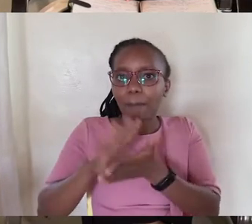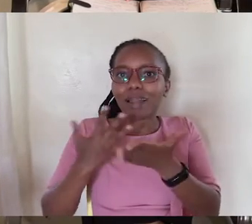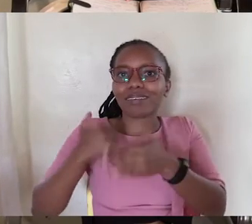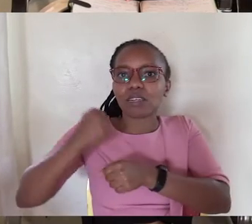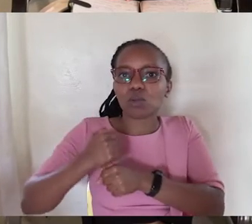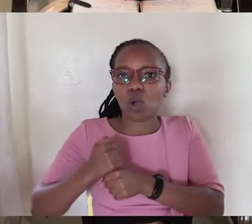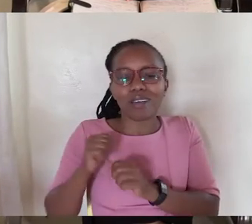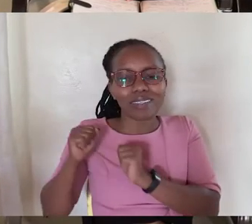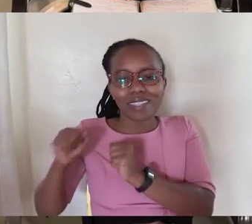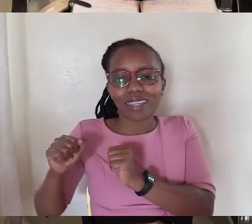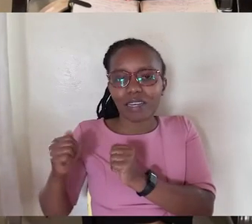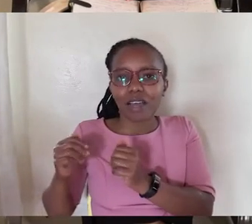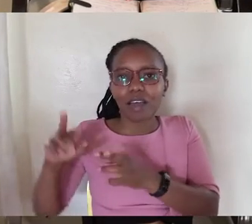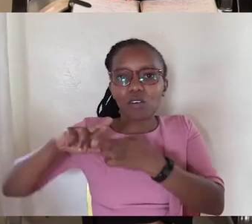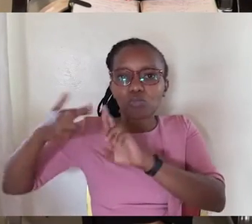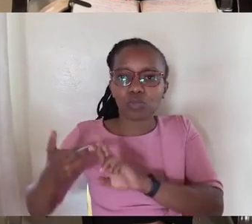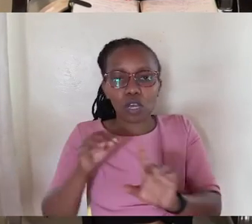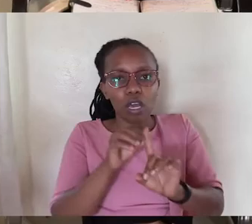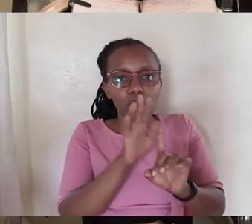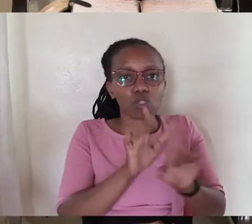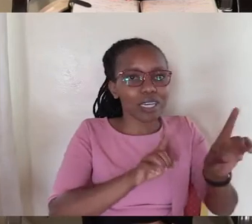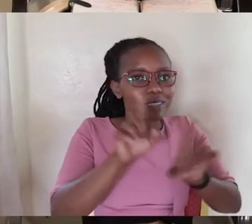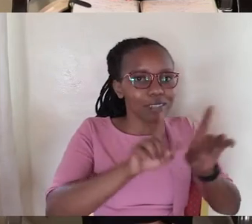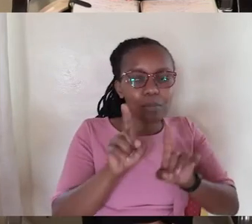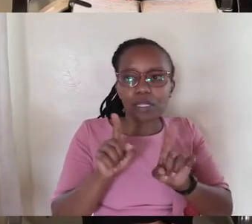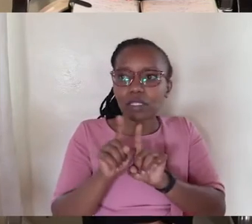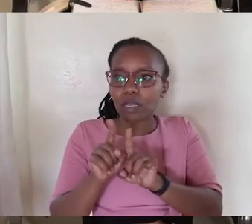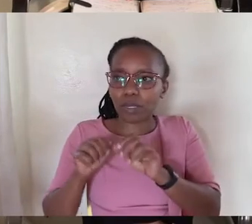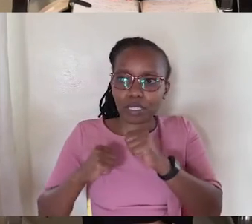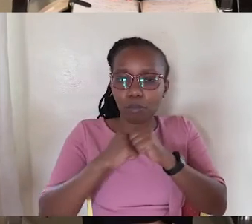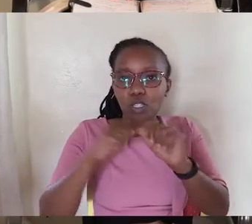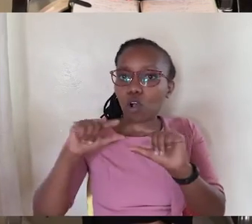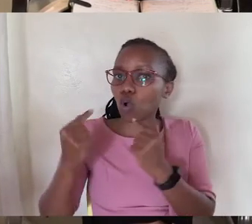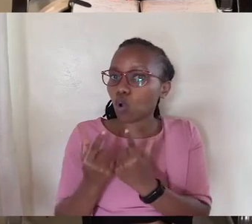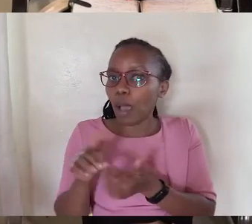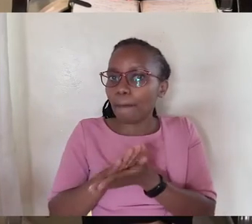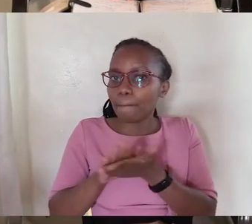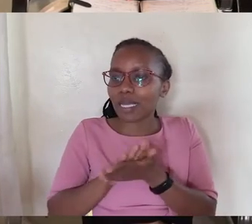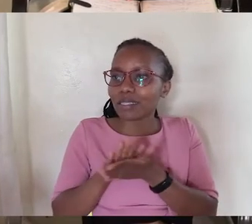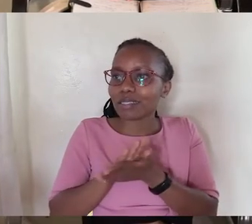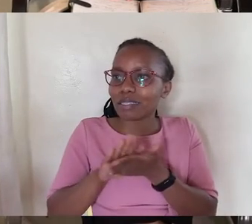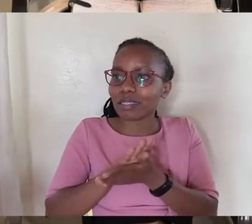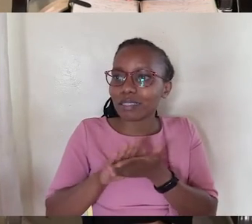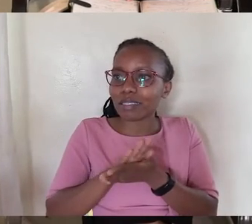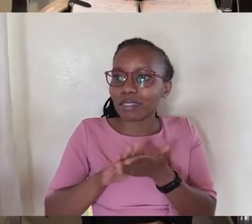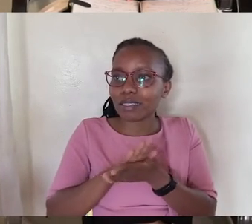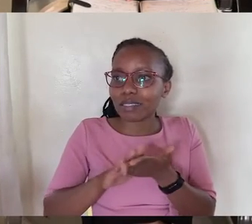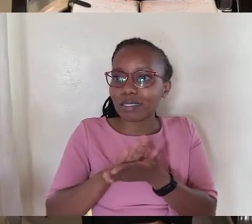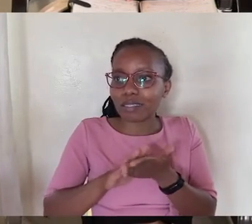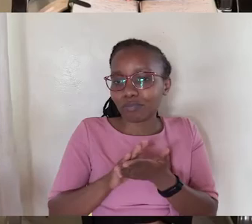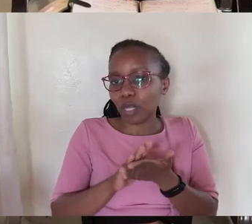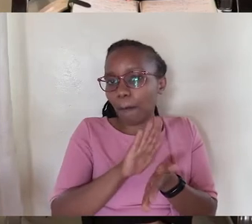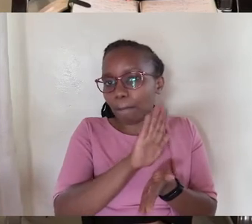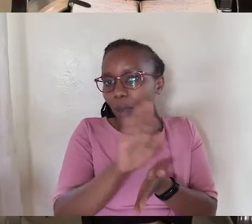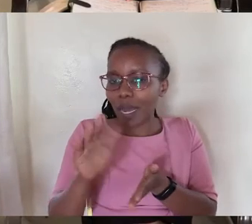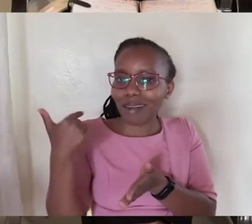strengthened relationships. We have had exposure trips. And we've also supported welfare groups to start based on the based on the